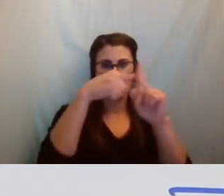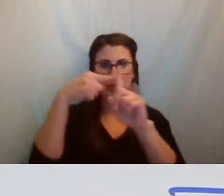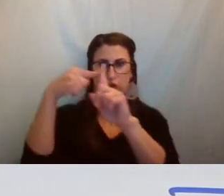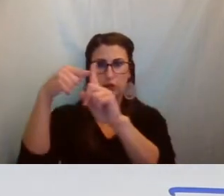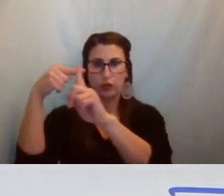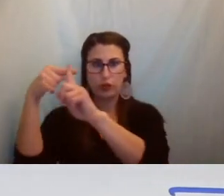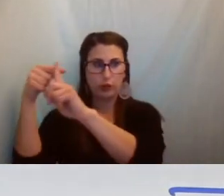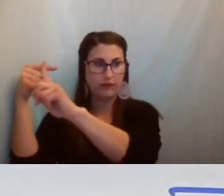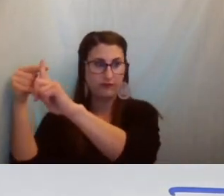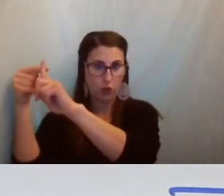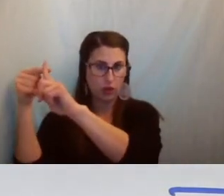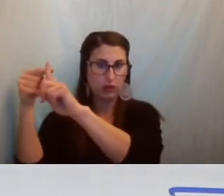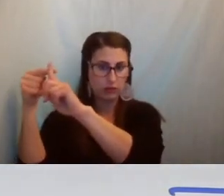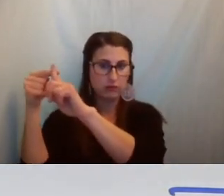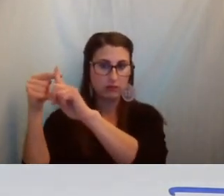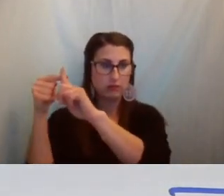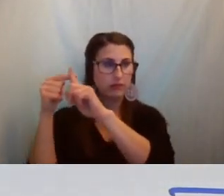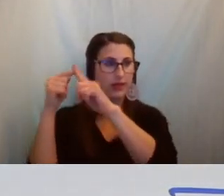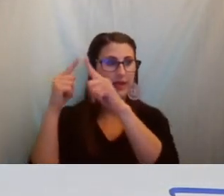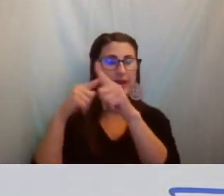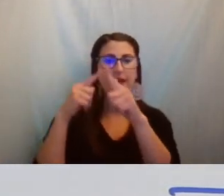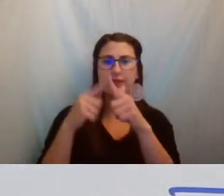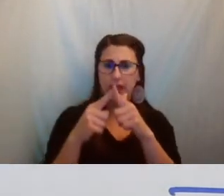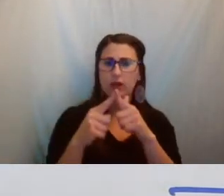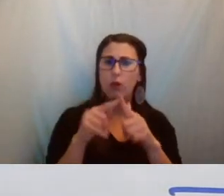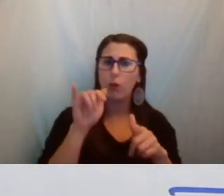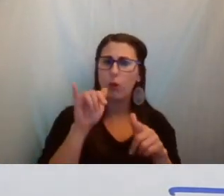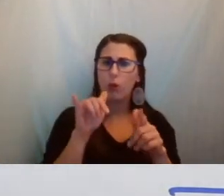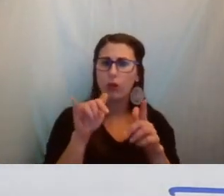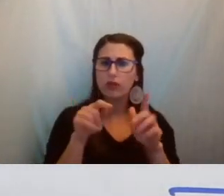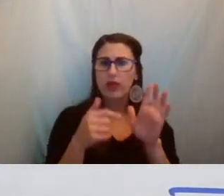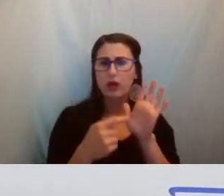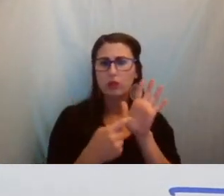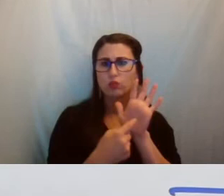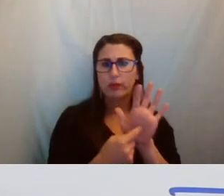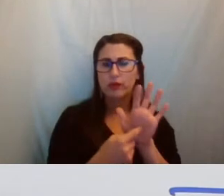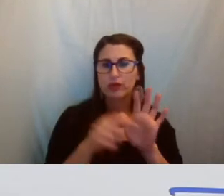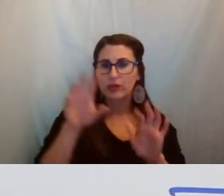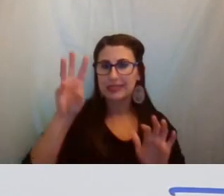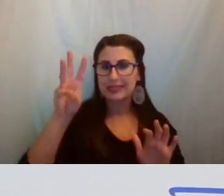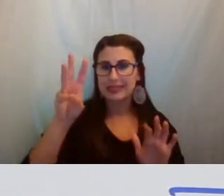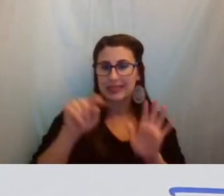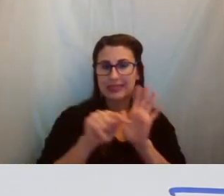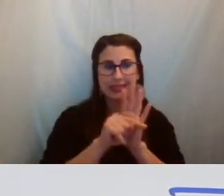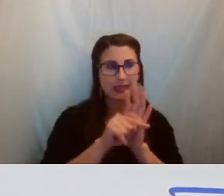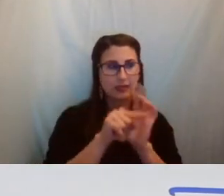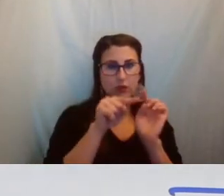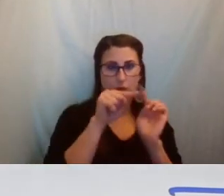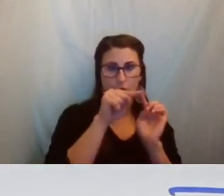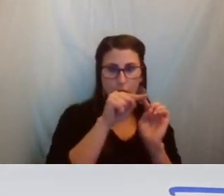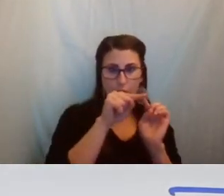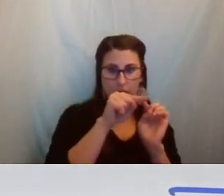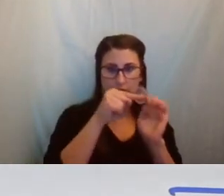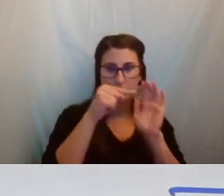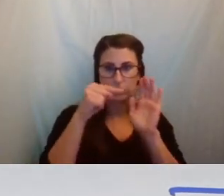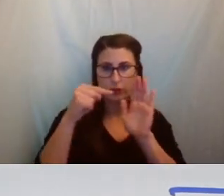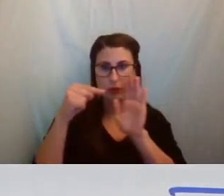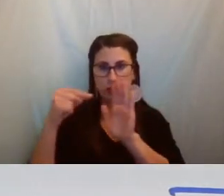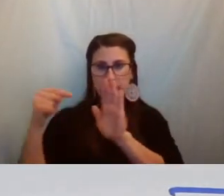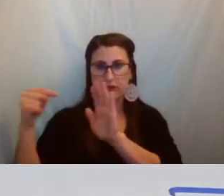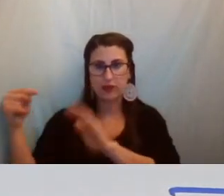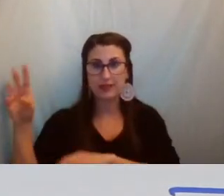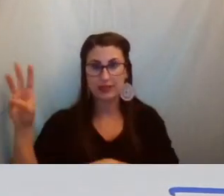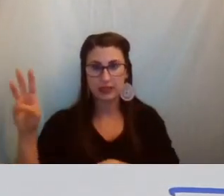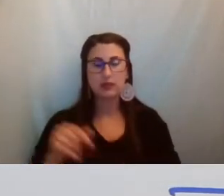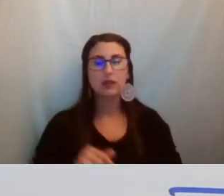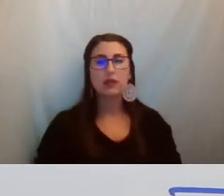positive, so 1, 2, 3, 4. And then we said, oh, this represents 6 negative, so 1, 2, 3,